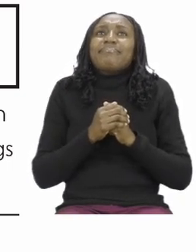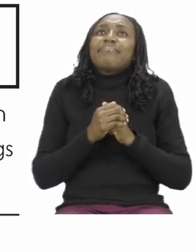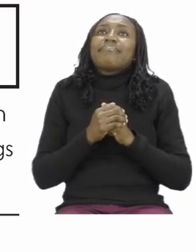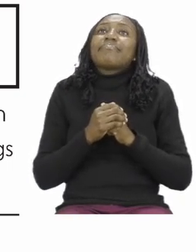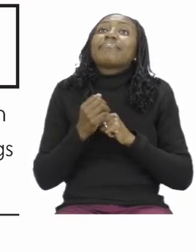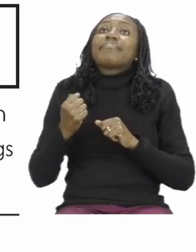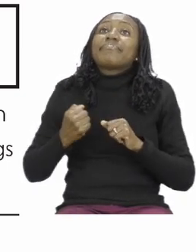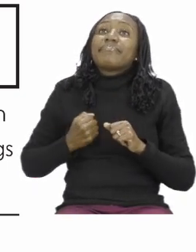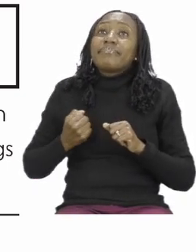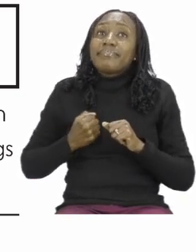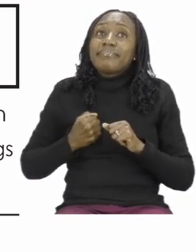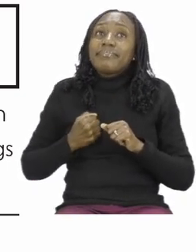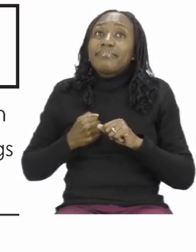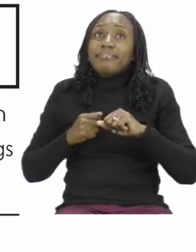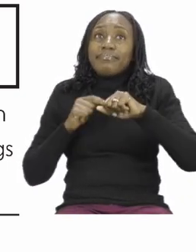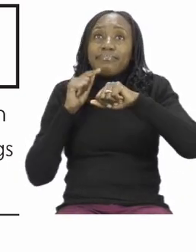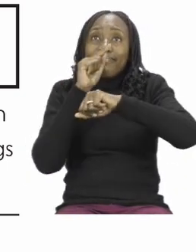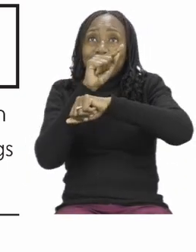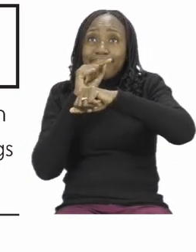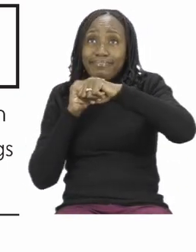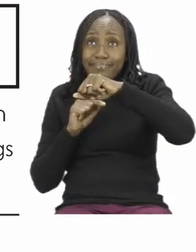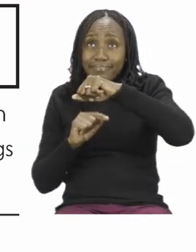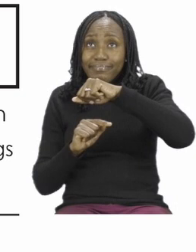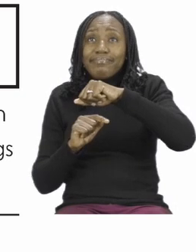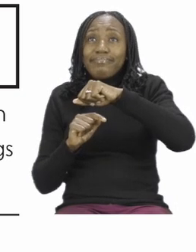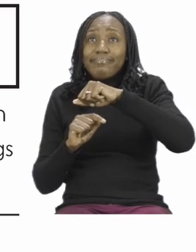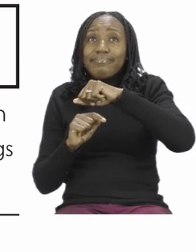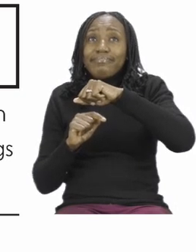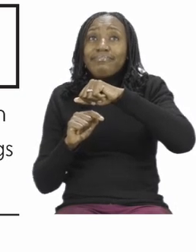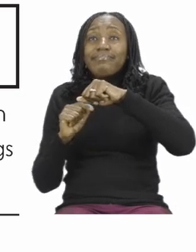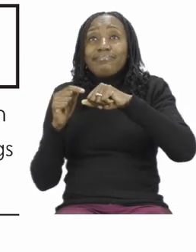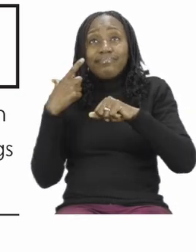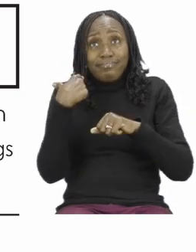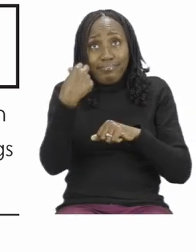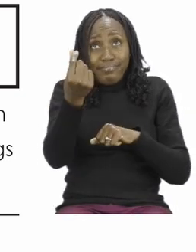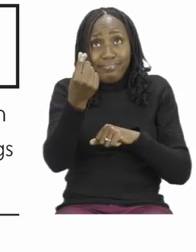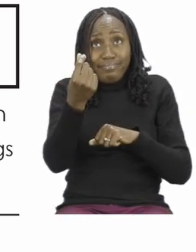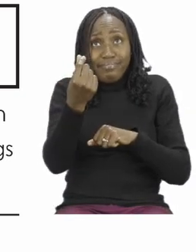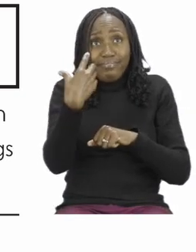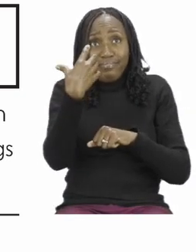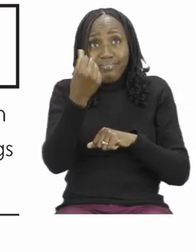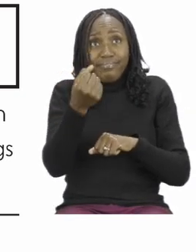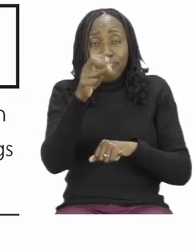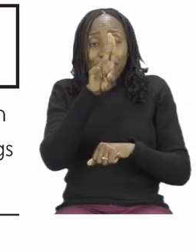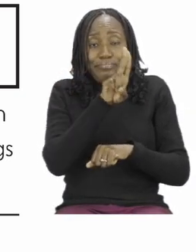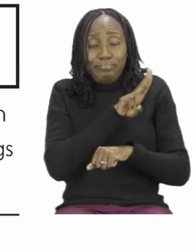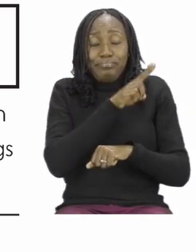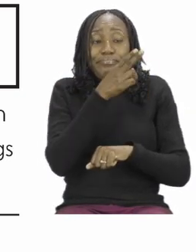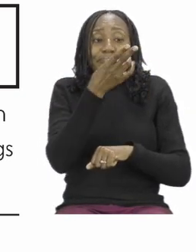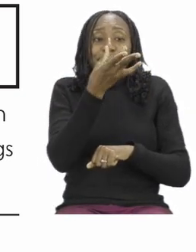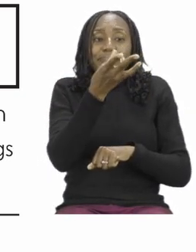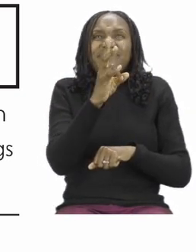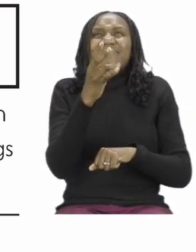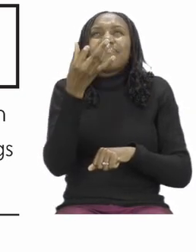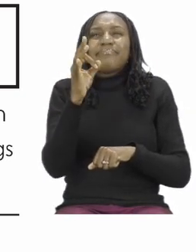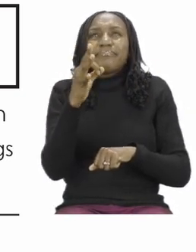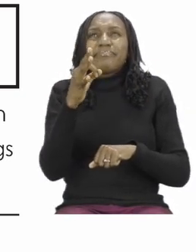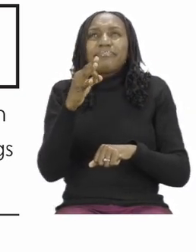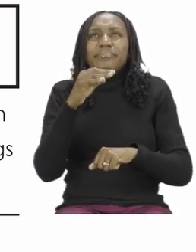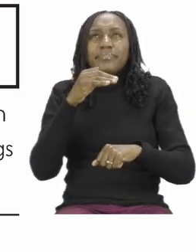Dad took 279 bags of maize to the market. He still